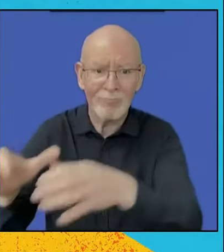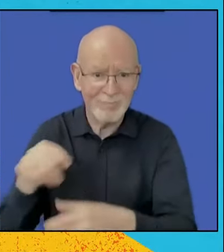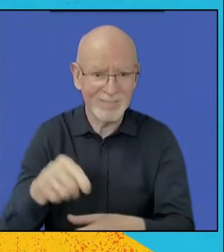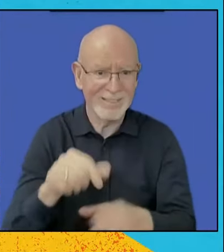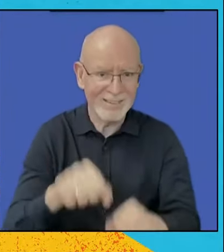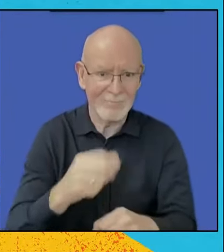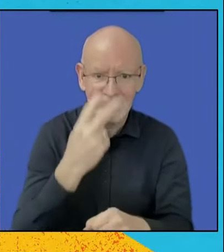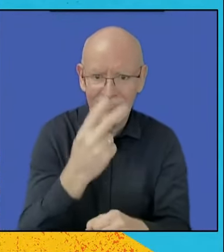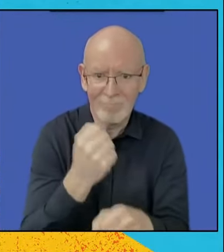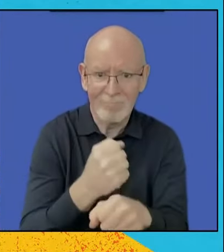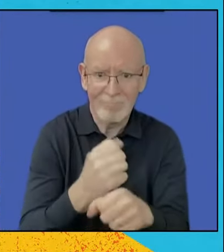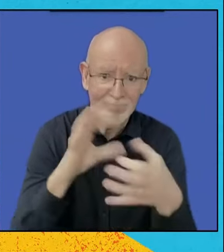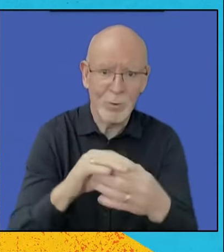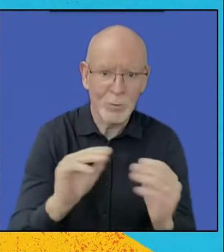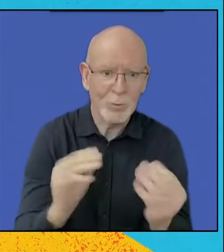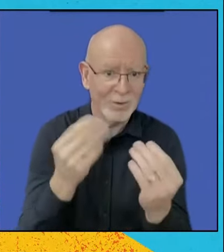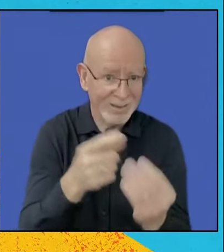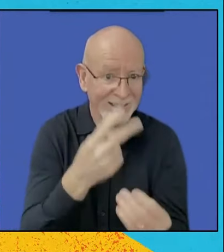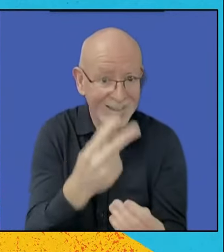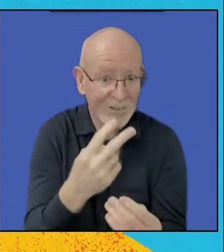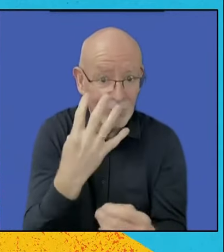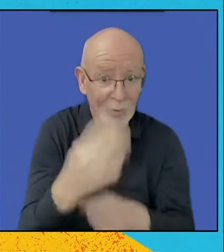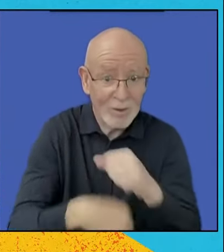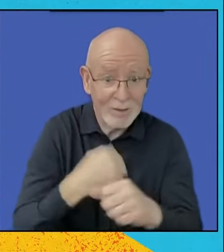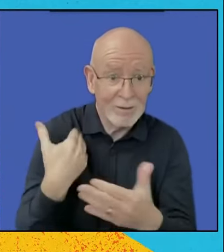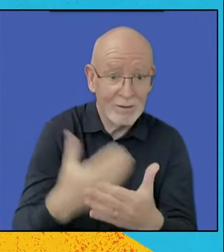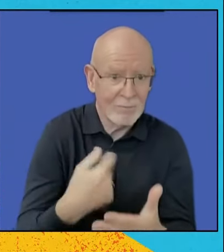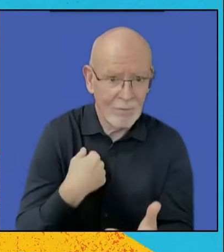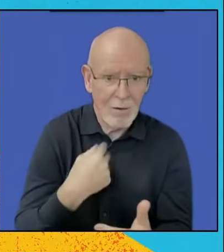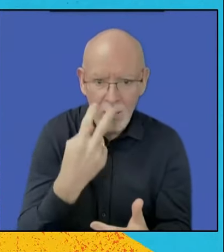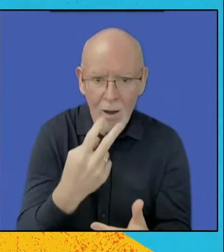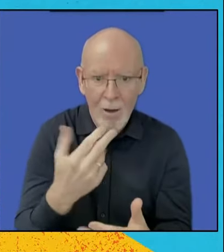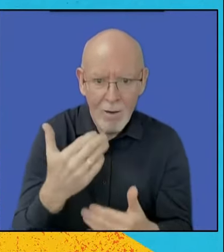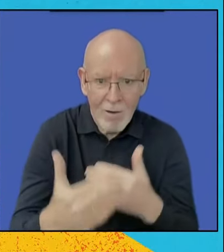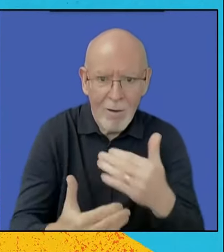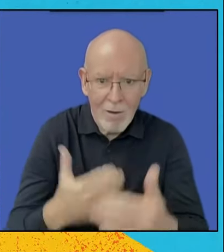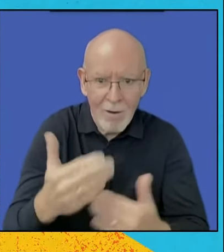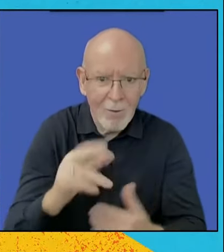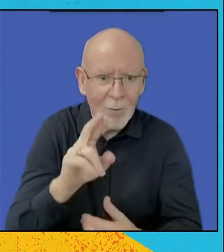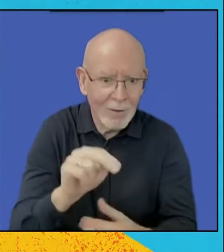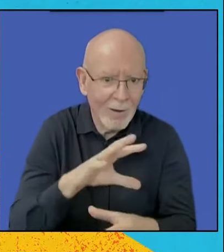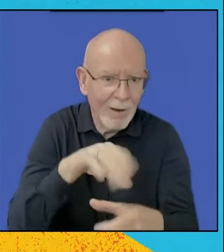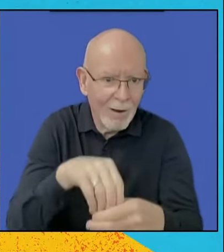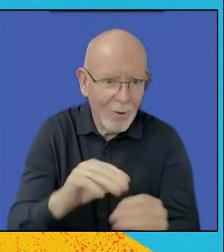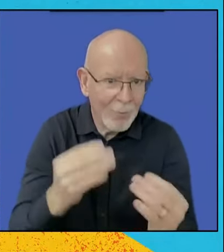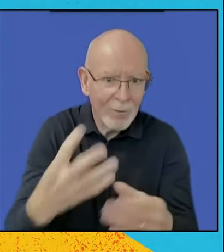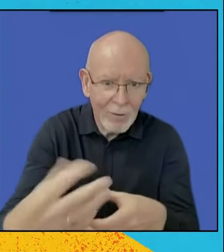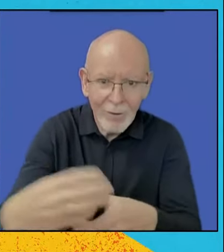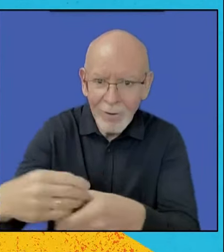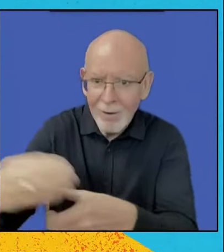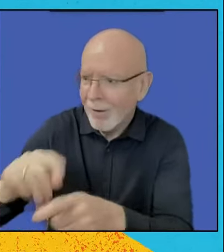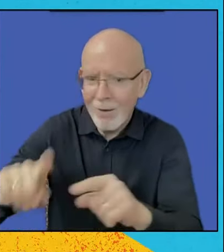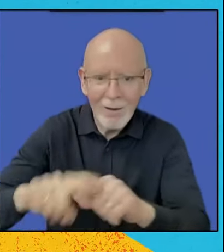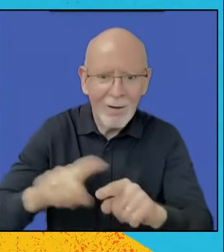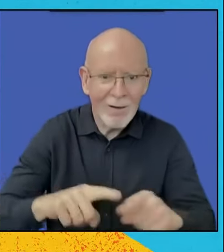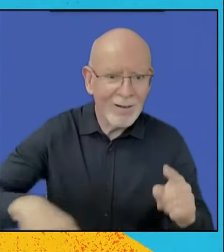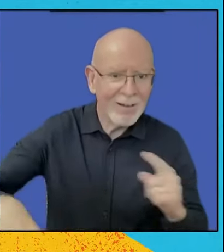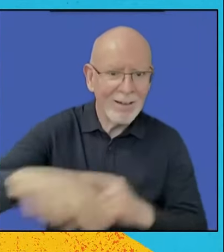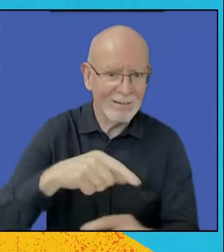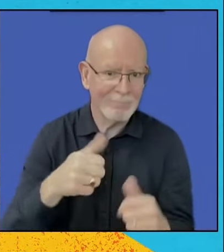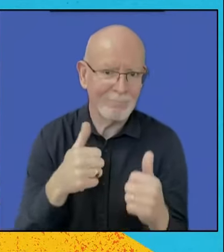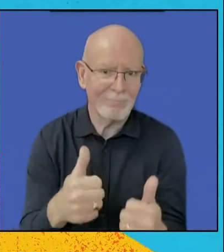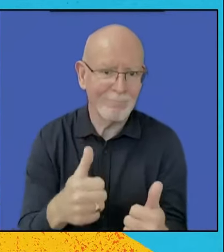historic resolution on the establishment of the UN Youth Office, recognizing the important role young people play in multilateral